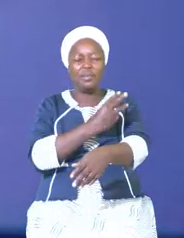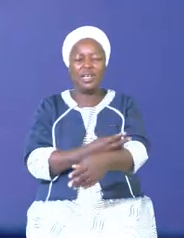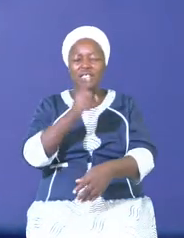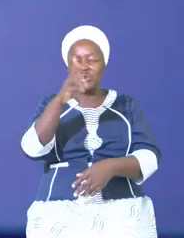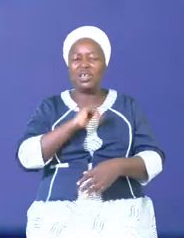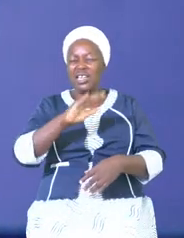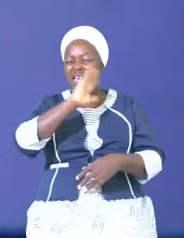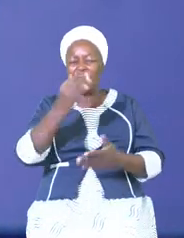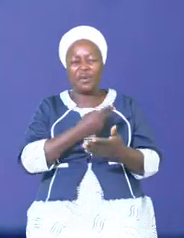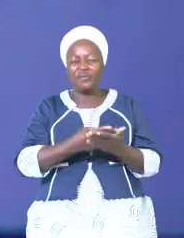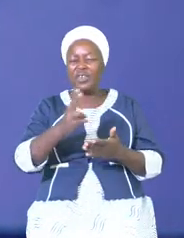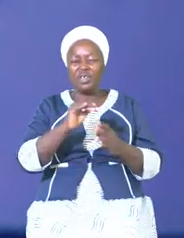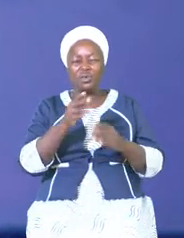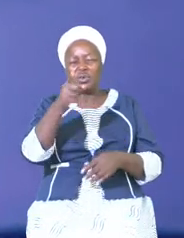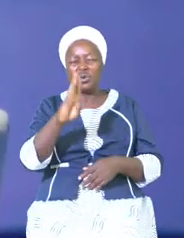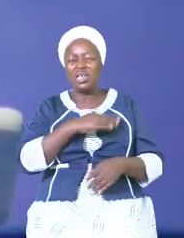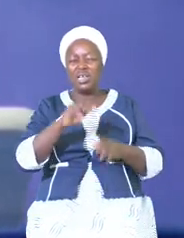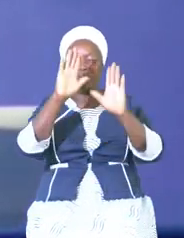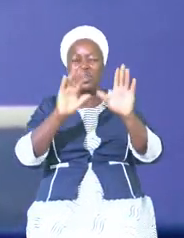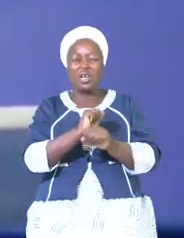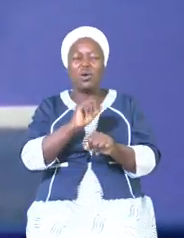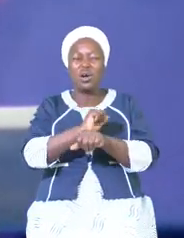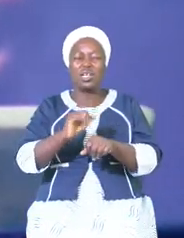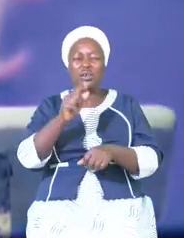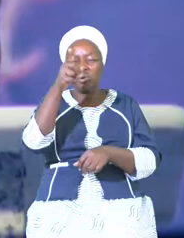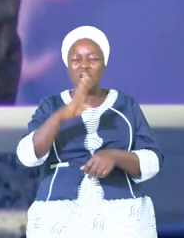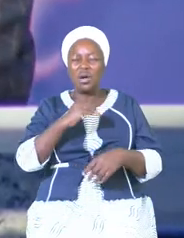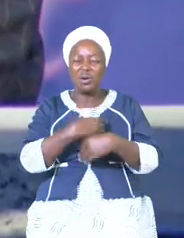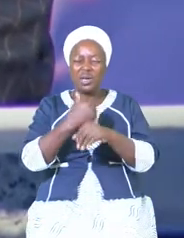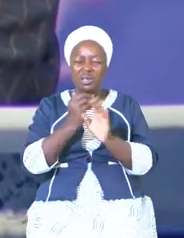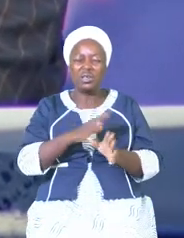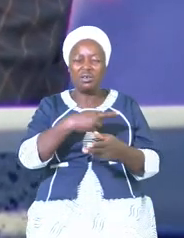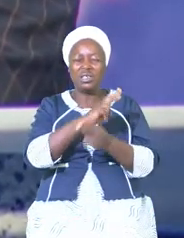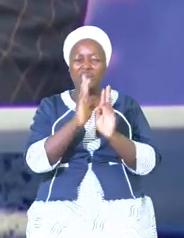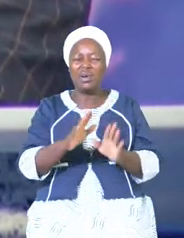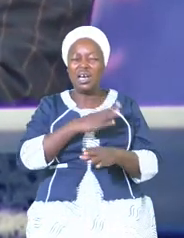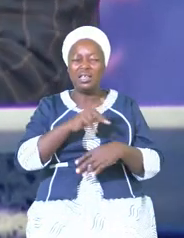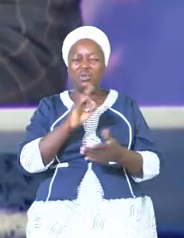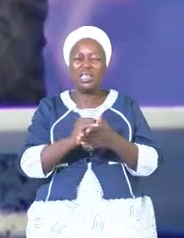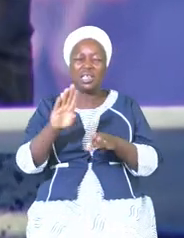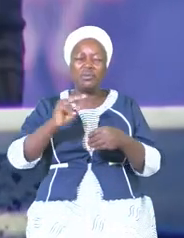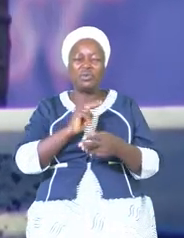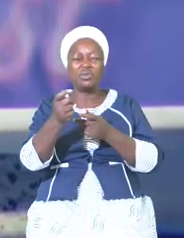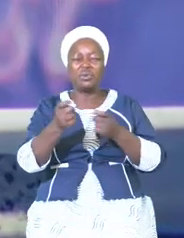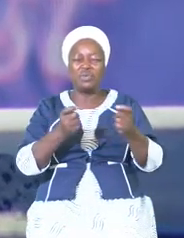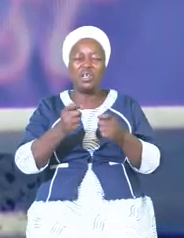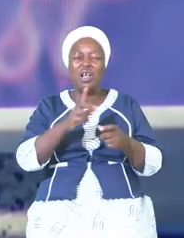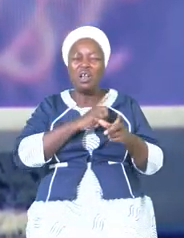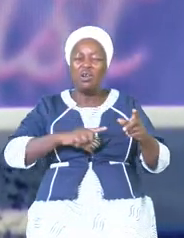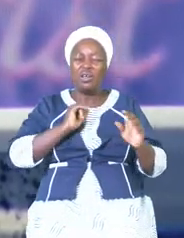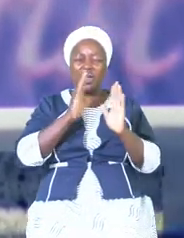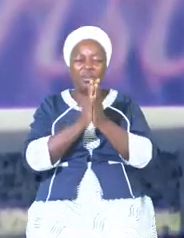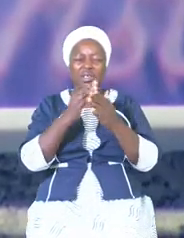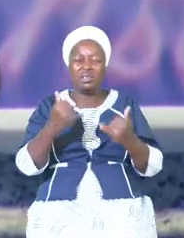God, a miracle-working God, our Creator, Redeemer, and the one that gives us dominion. Lord, I pray